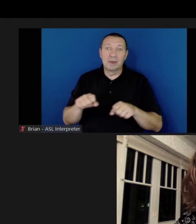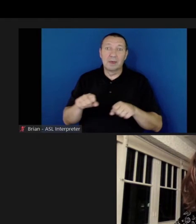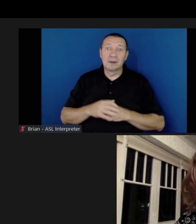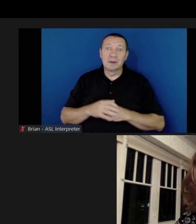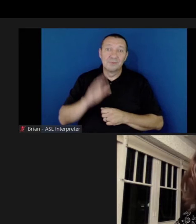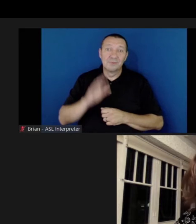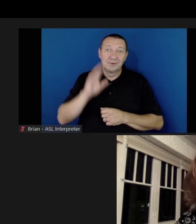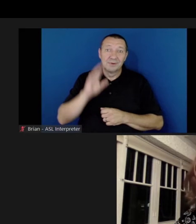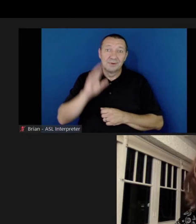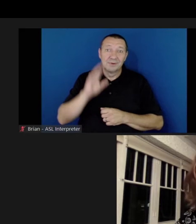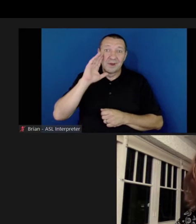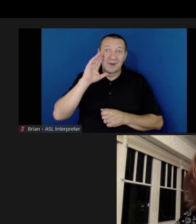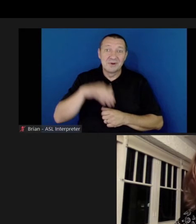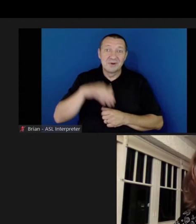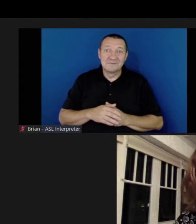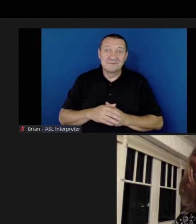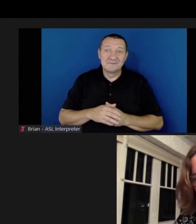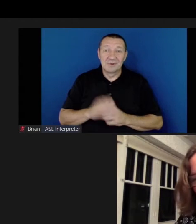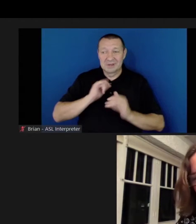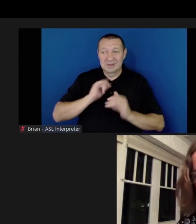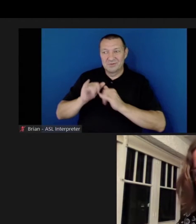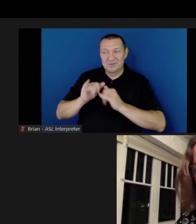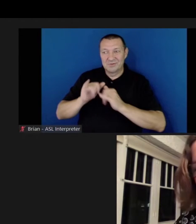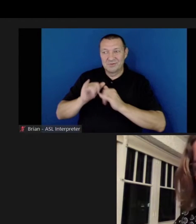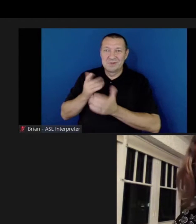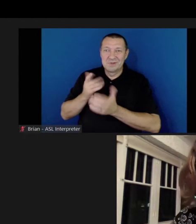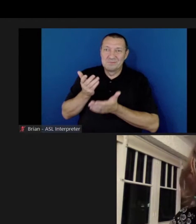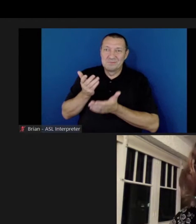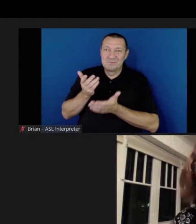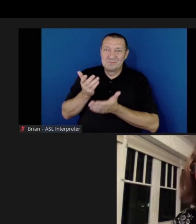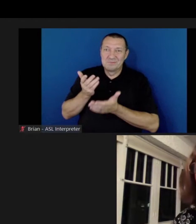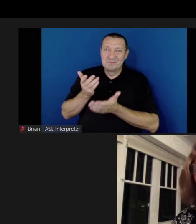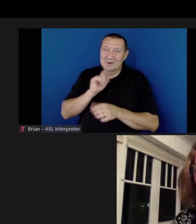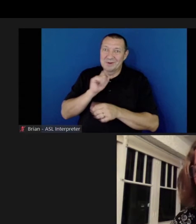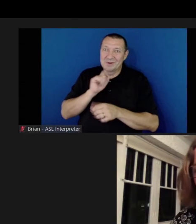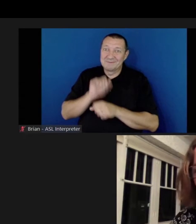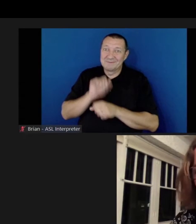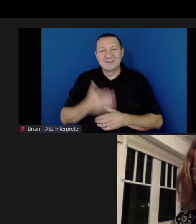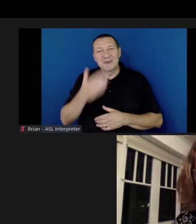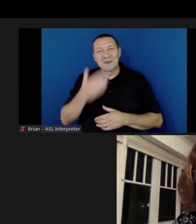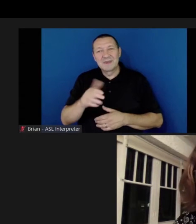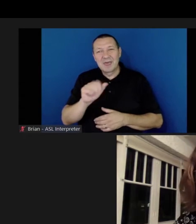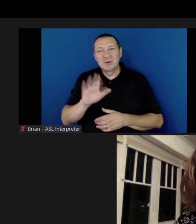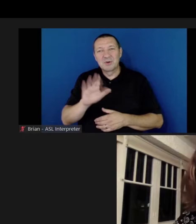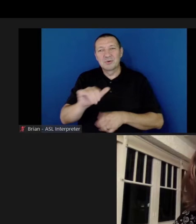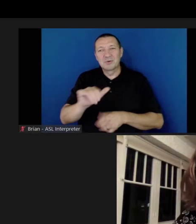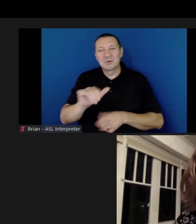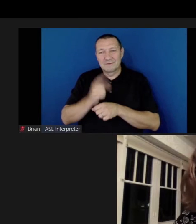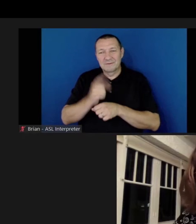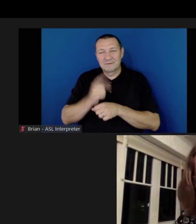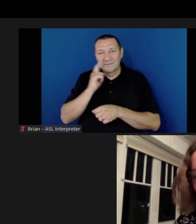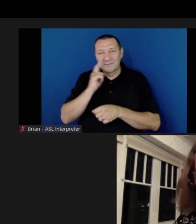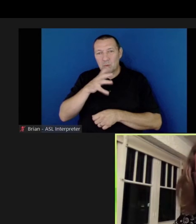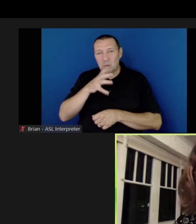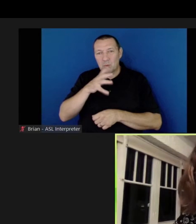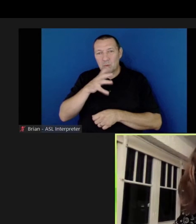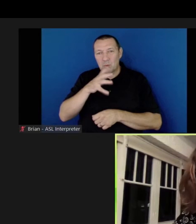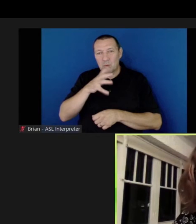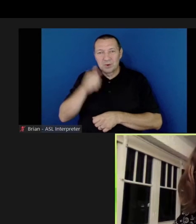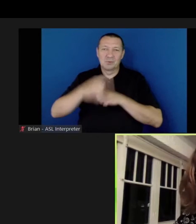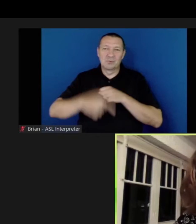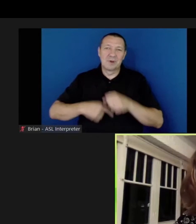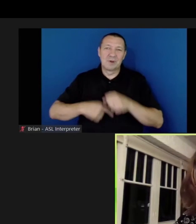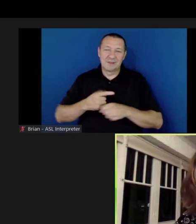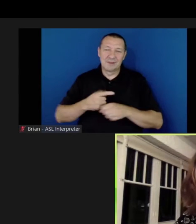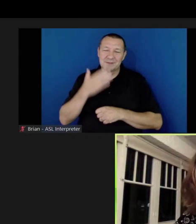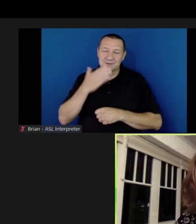that we are giving an award to tonight is proving. So Amy, thank you so much for what you do for women and girls around the world. Thank you very